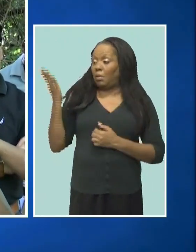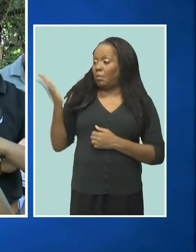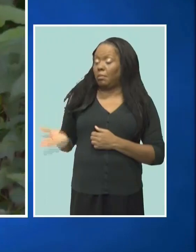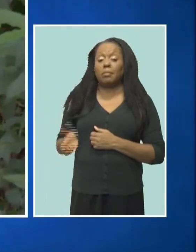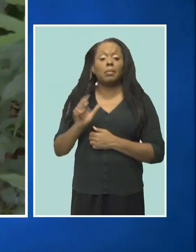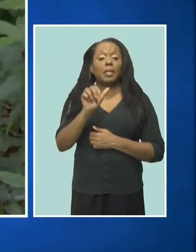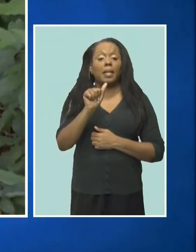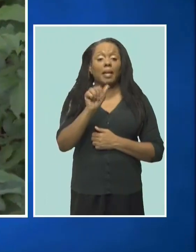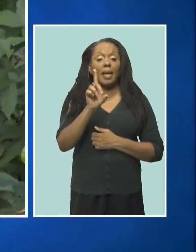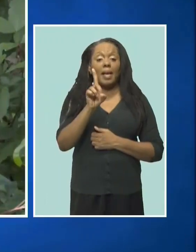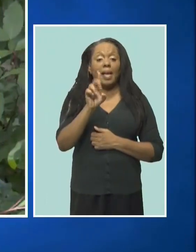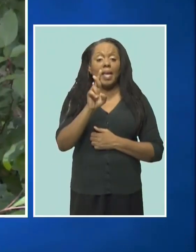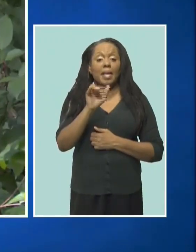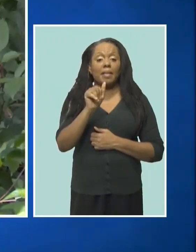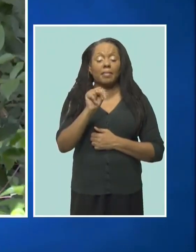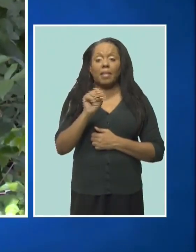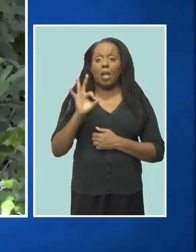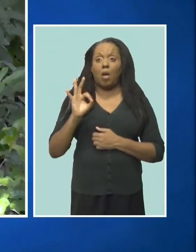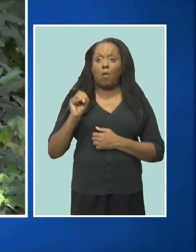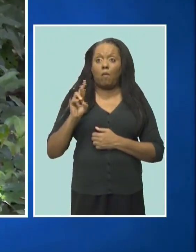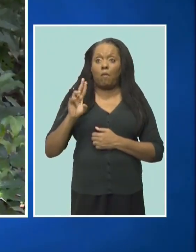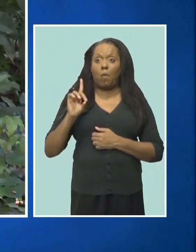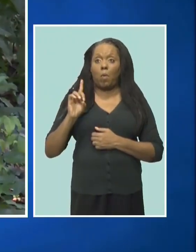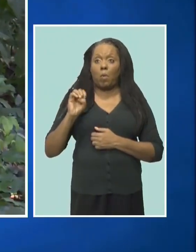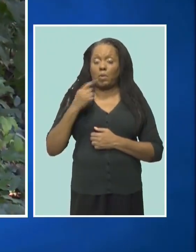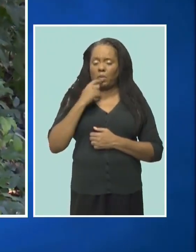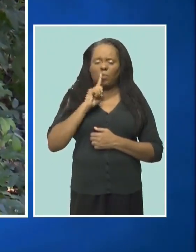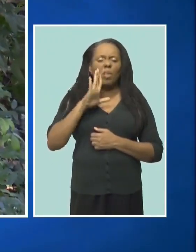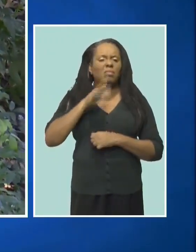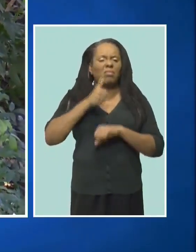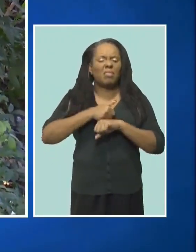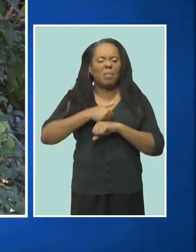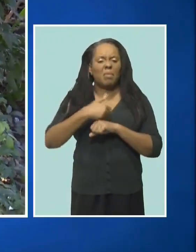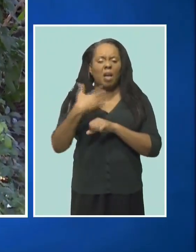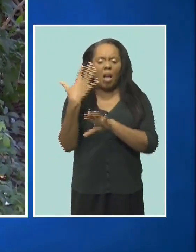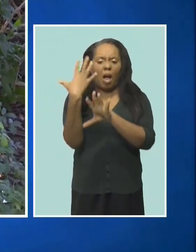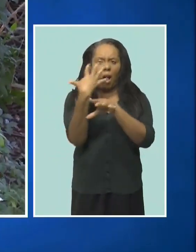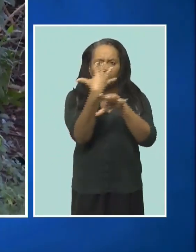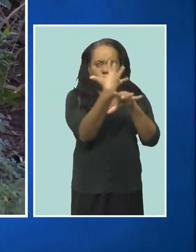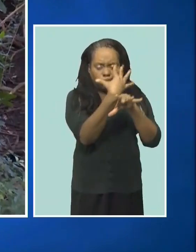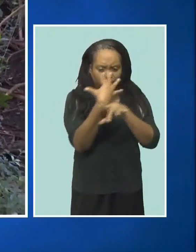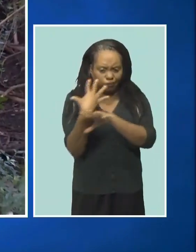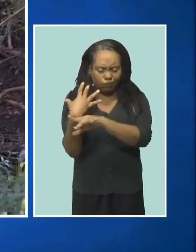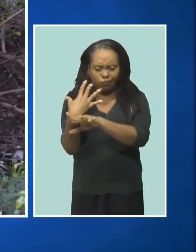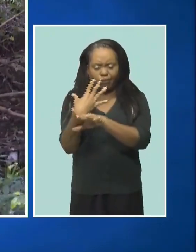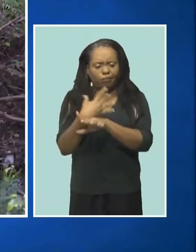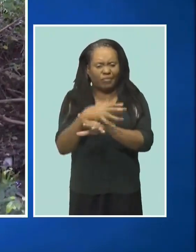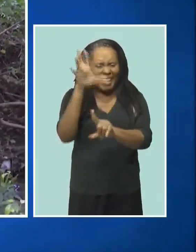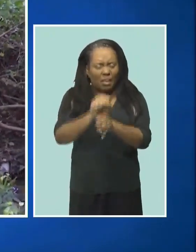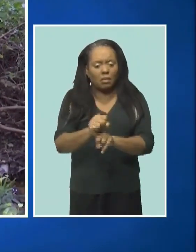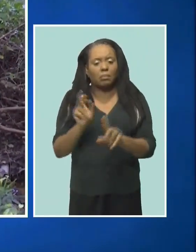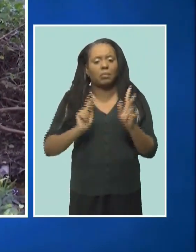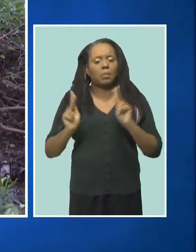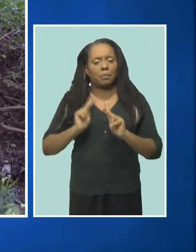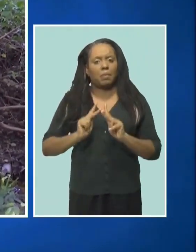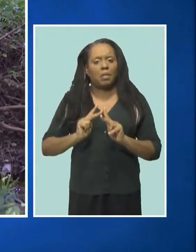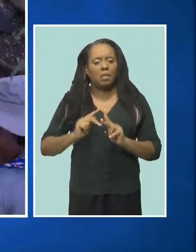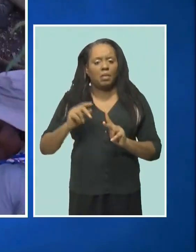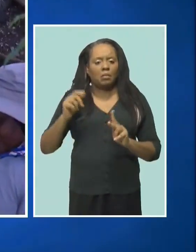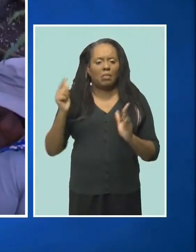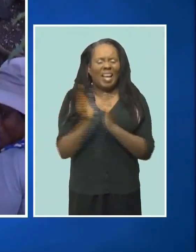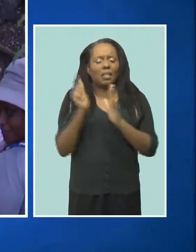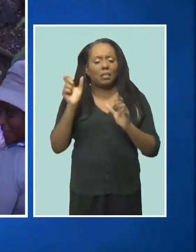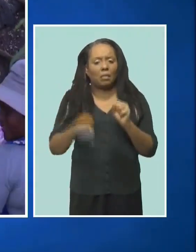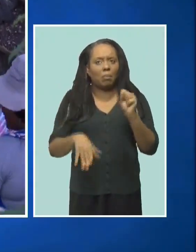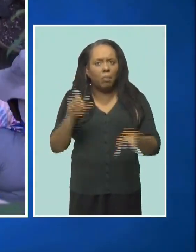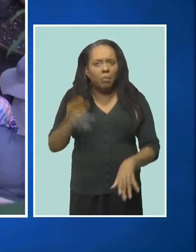says placing cameras at strategic points will hopefully help to catch those guilty of illegal dumping, an issue which has been